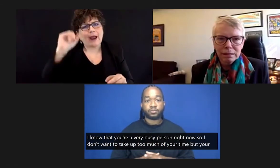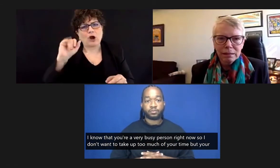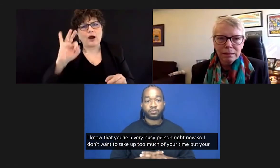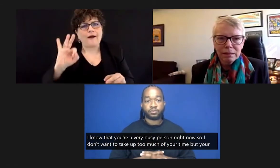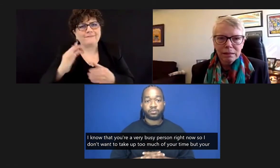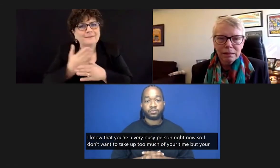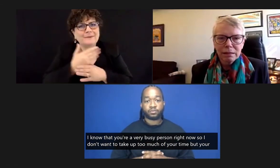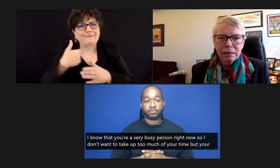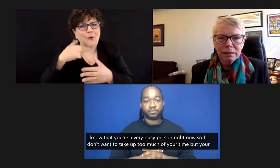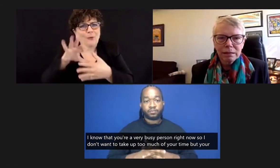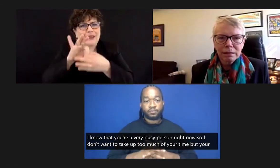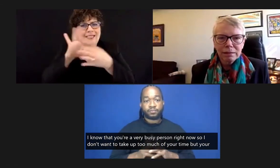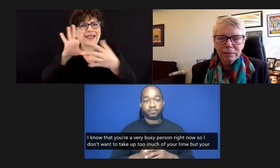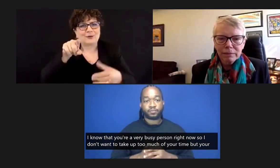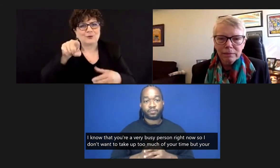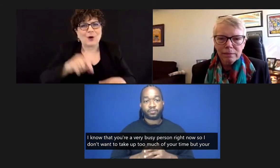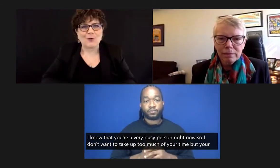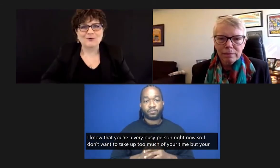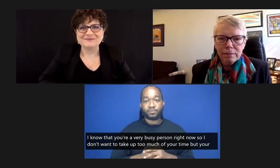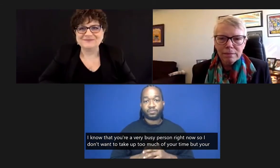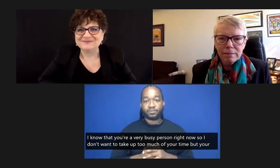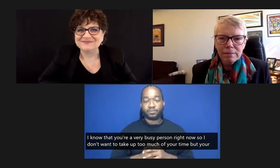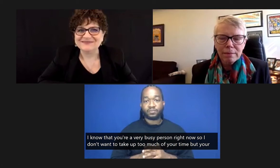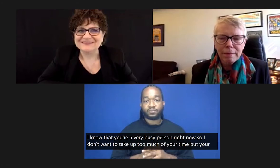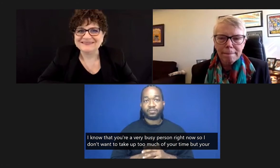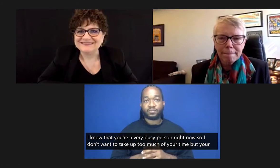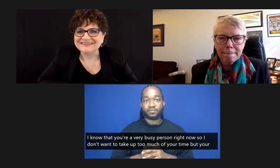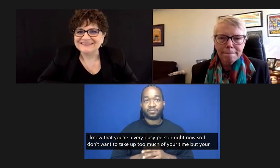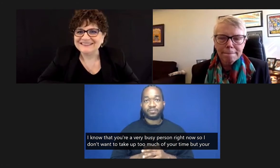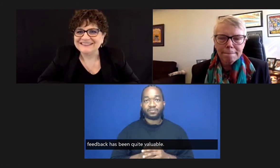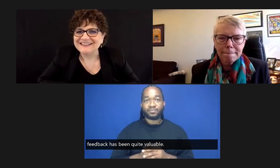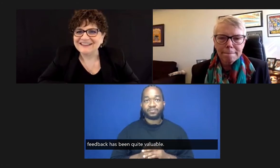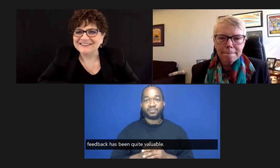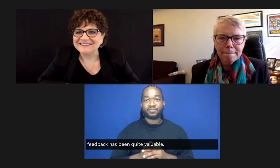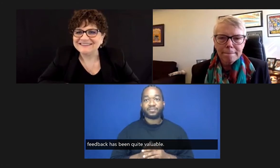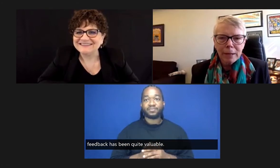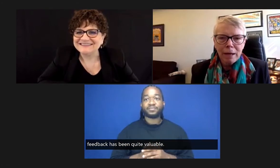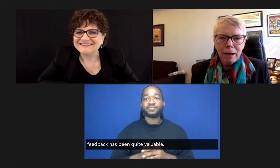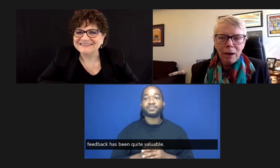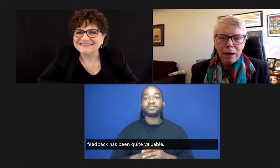Is there anything else that you think that we should be aware of before we let you go?